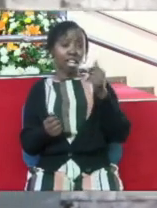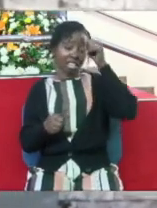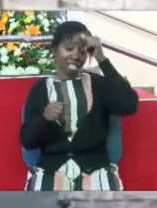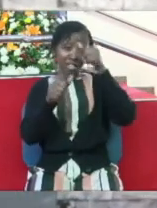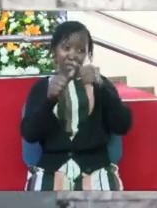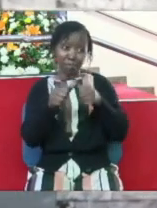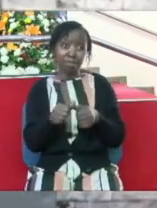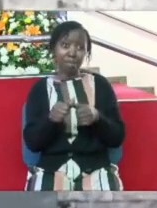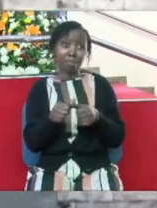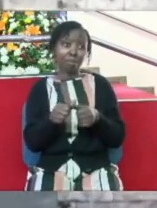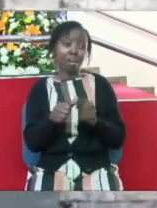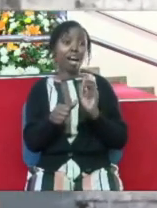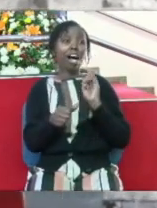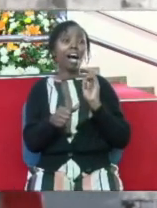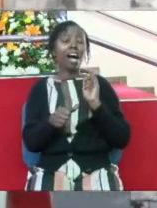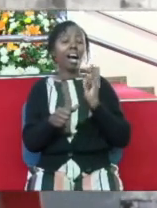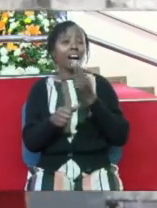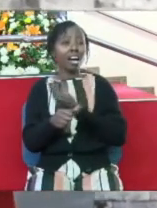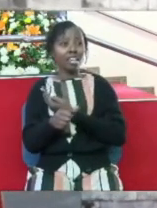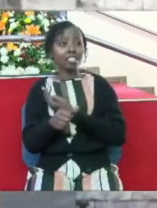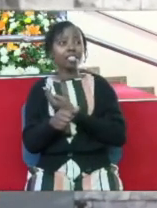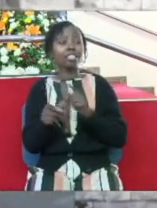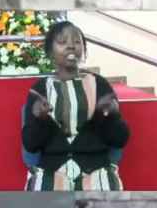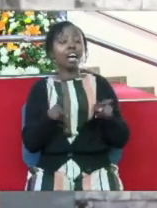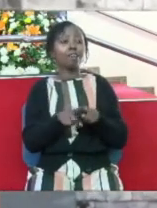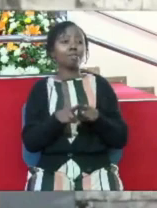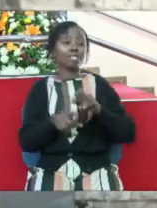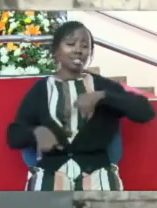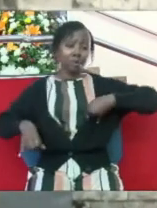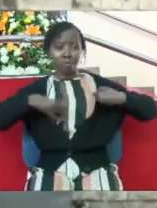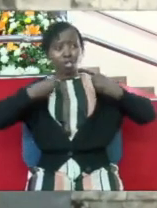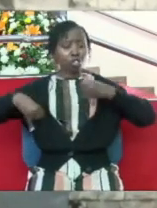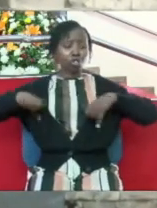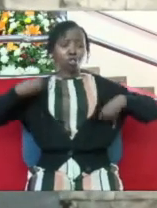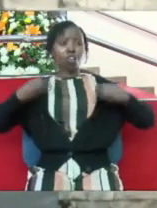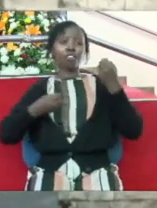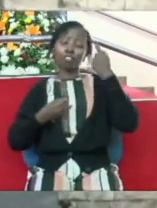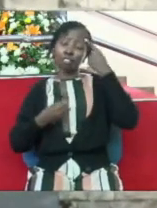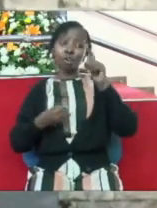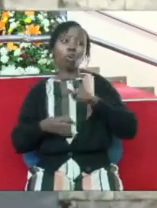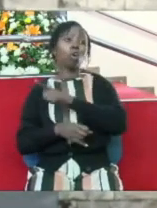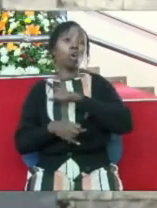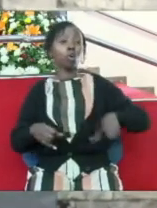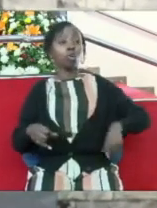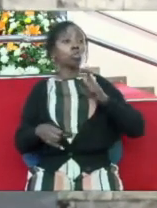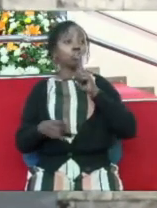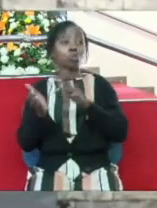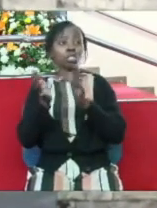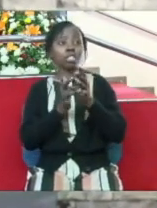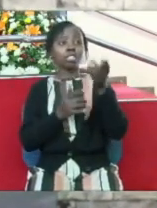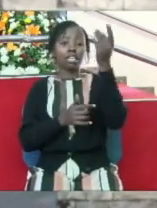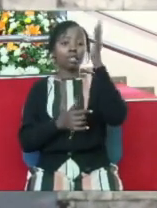are his bride. Kwa sababu sisi ni majivuno yake. And so he's coming back for us. So anakuja kwa sababu yetu. Praise the name